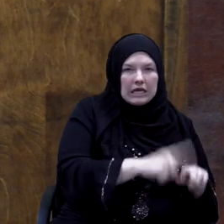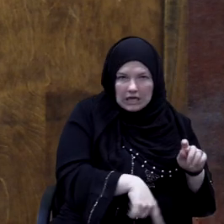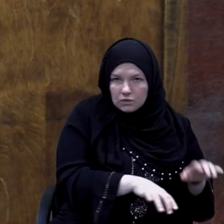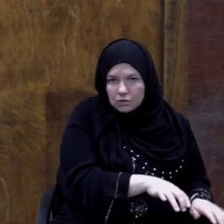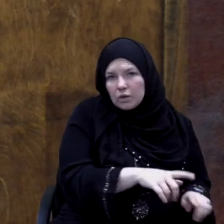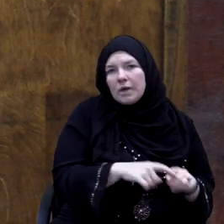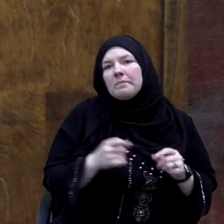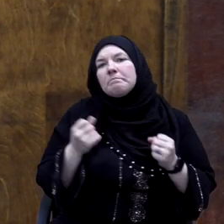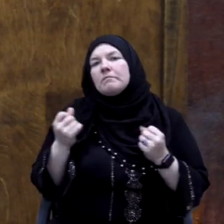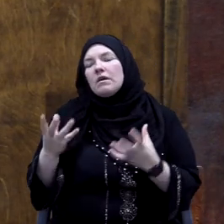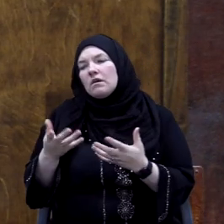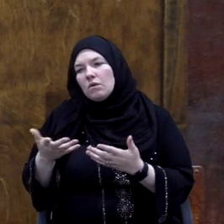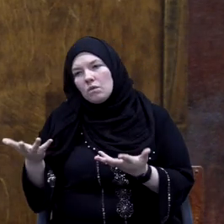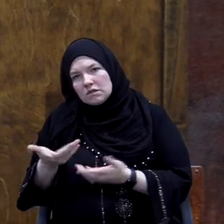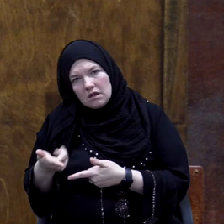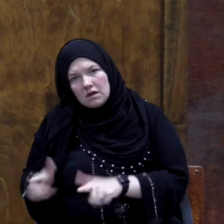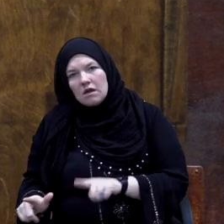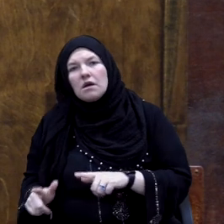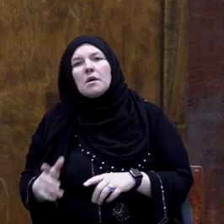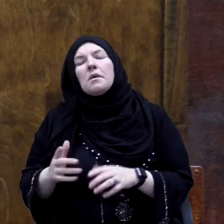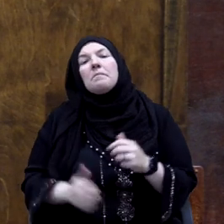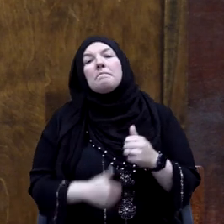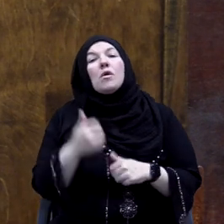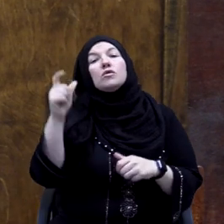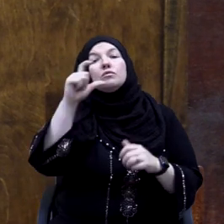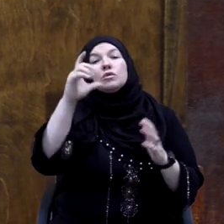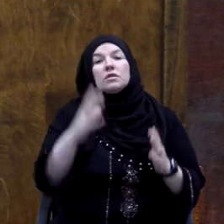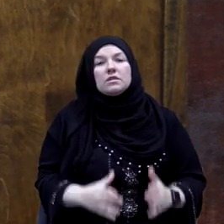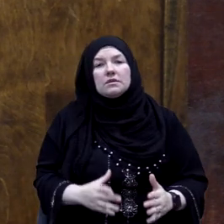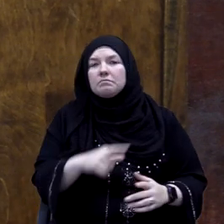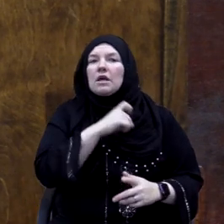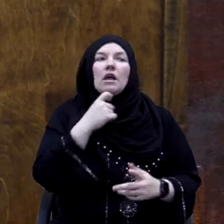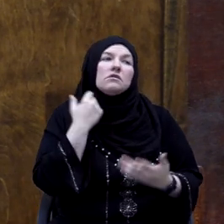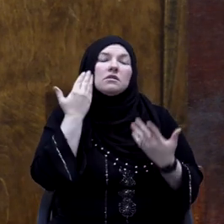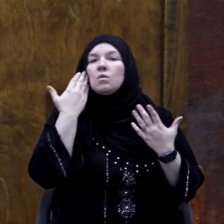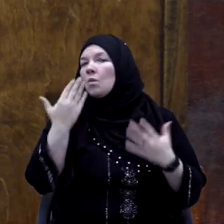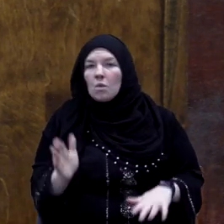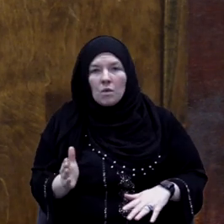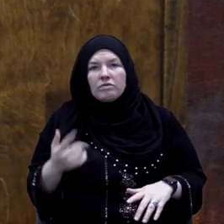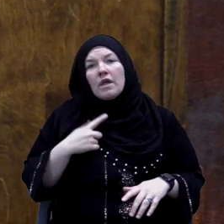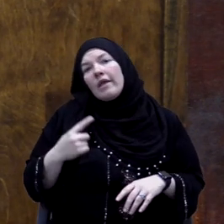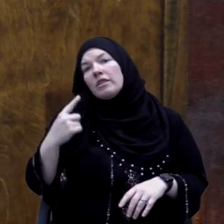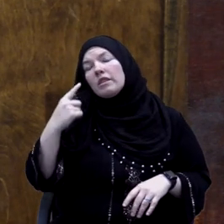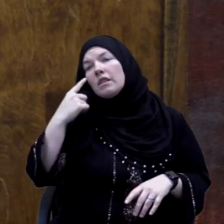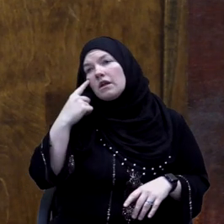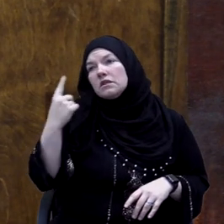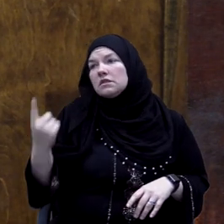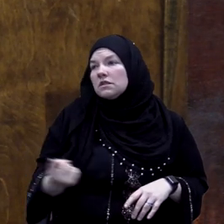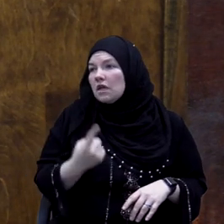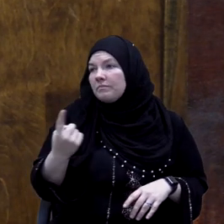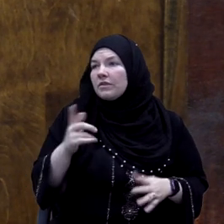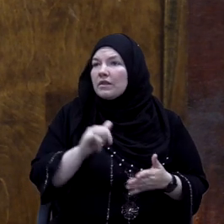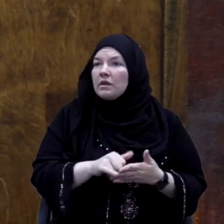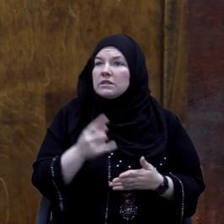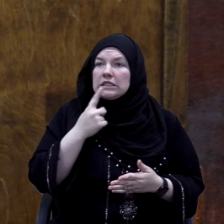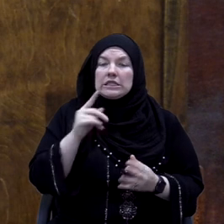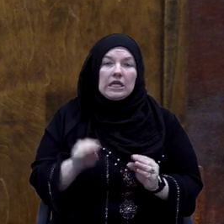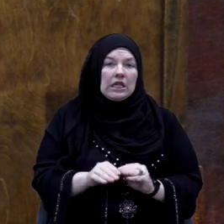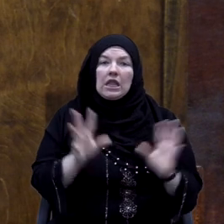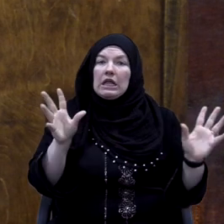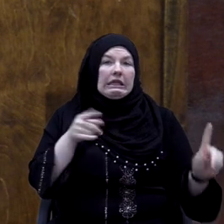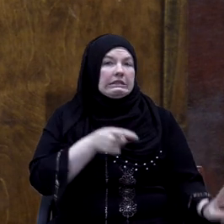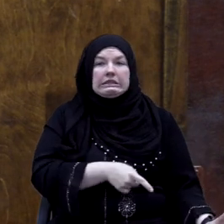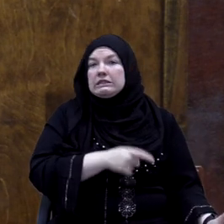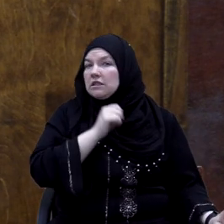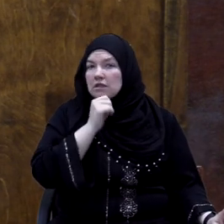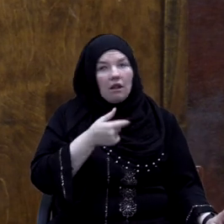Many Muslims, out of mostly ignorance, they think that something that is said clearly to be